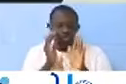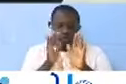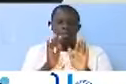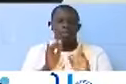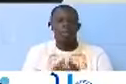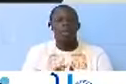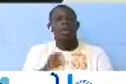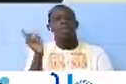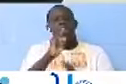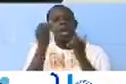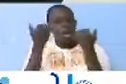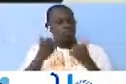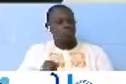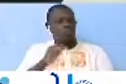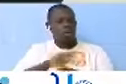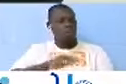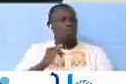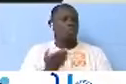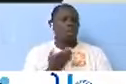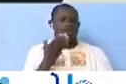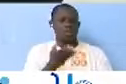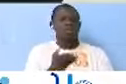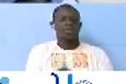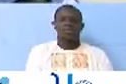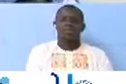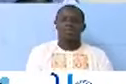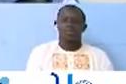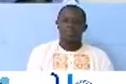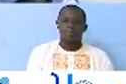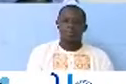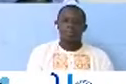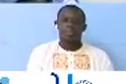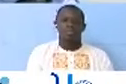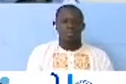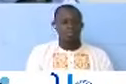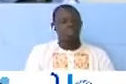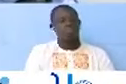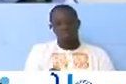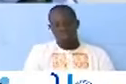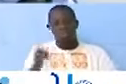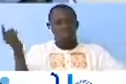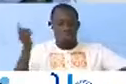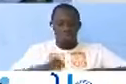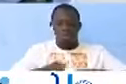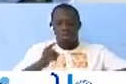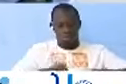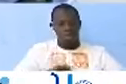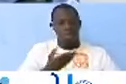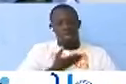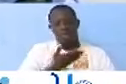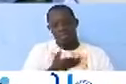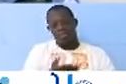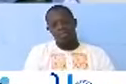to her that point? Mune kala waro. Ala fana ibafan mude kane. She was being beaten too.